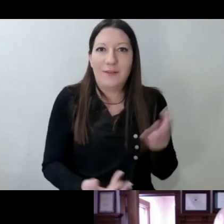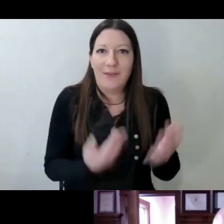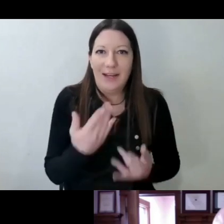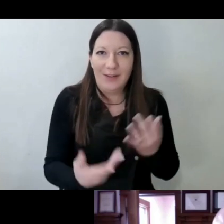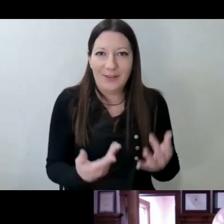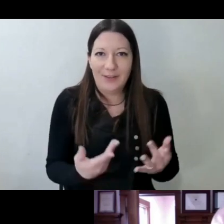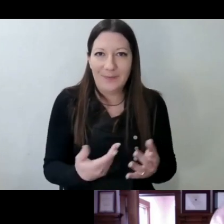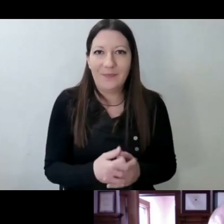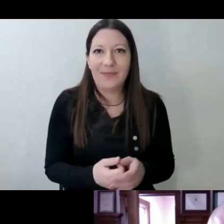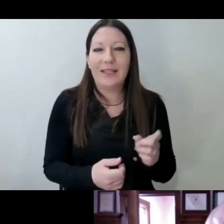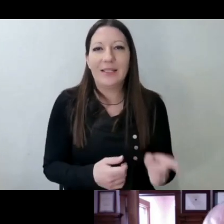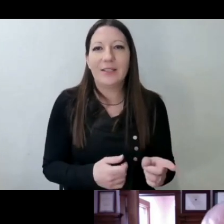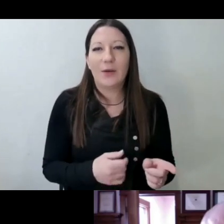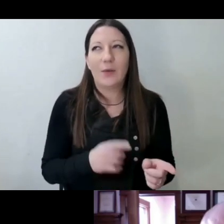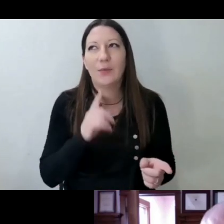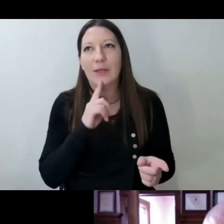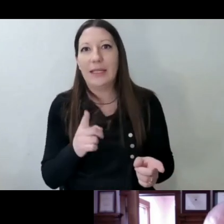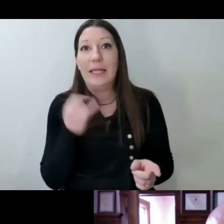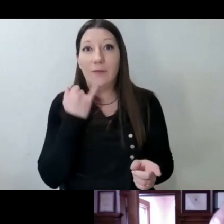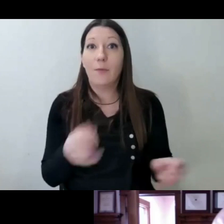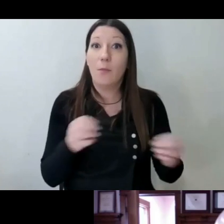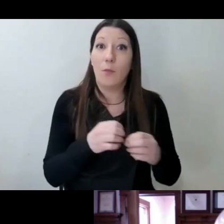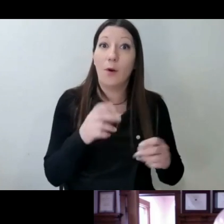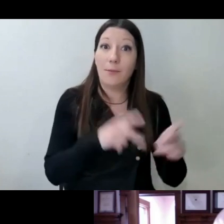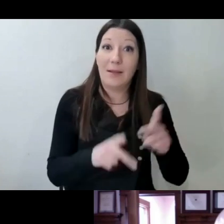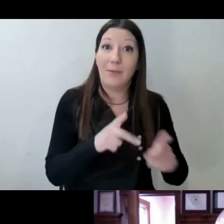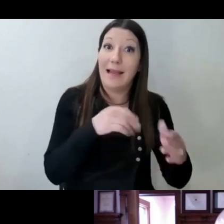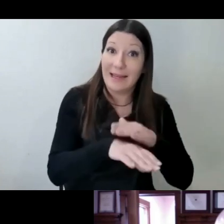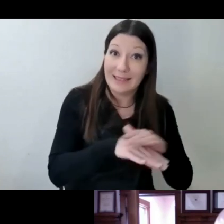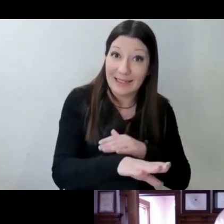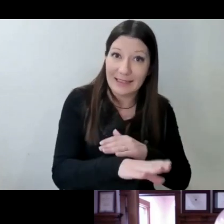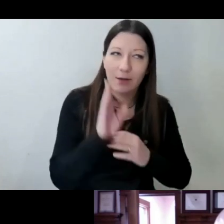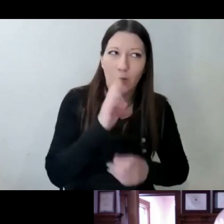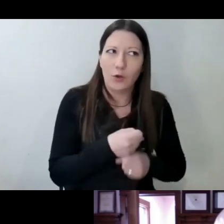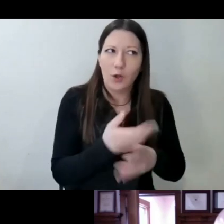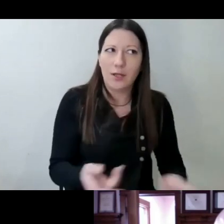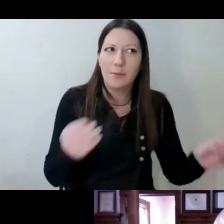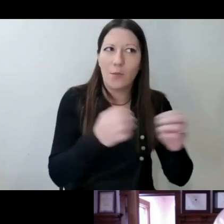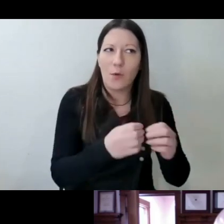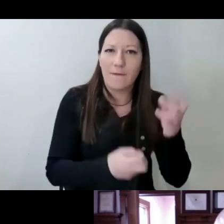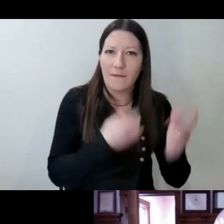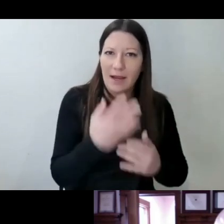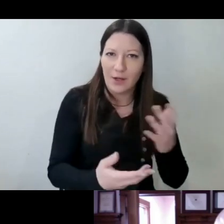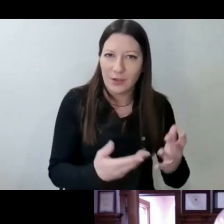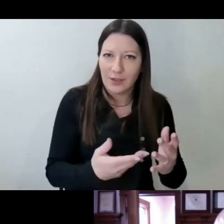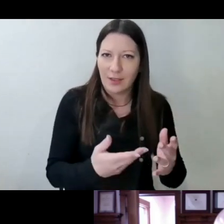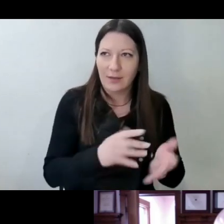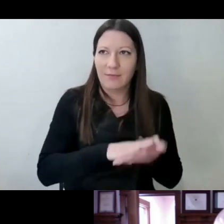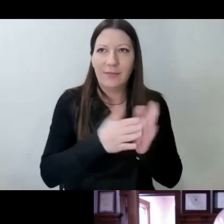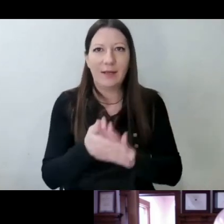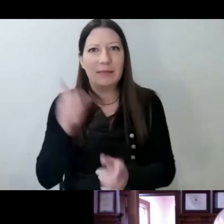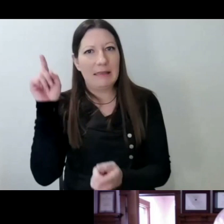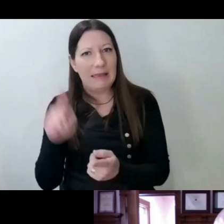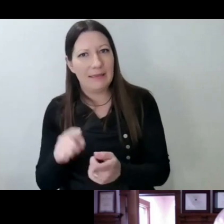less accessible in a way. So it's kind of like this, I think, interesting cycle of trying to create more access